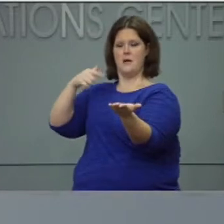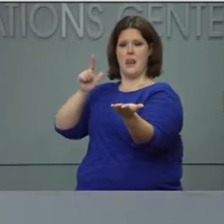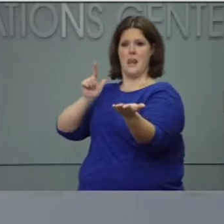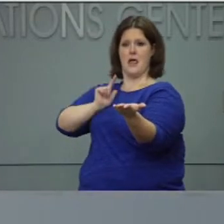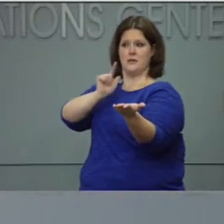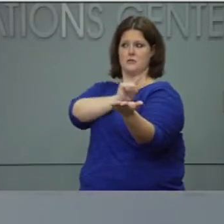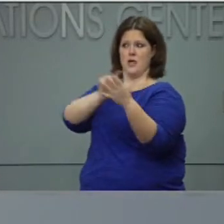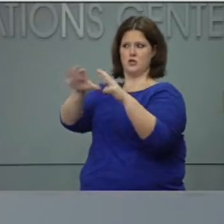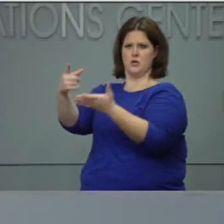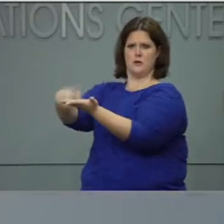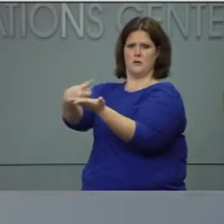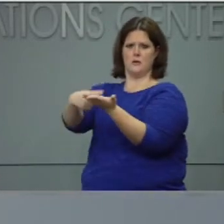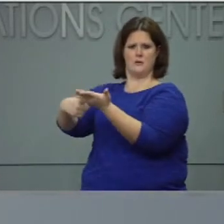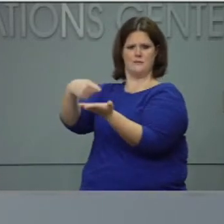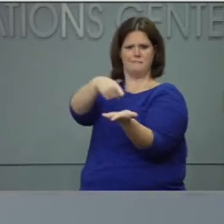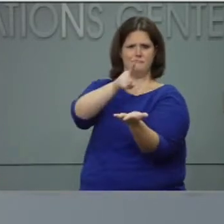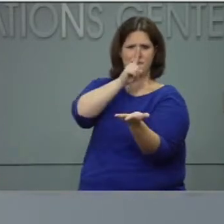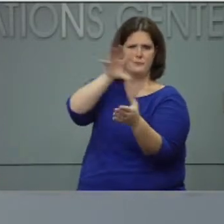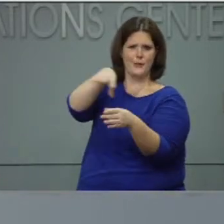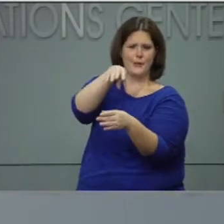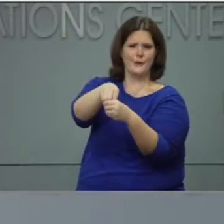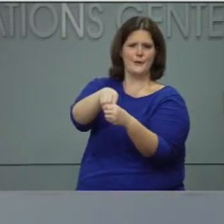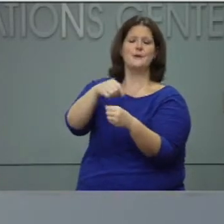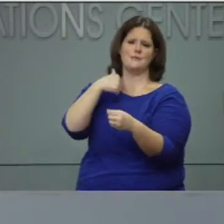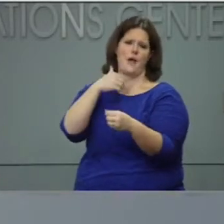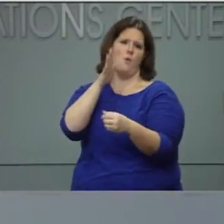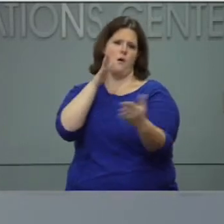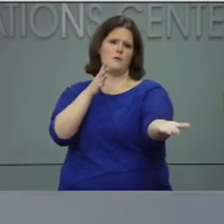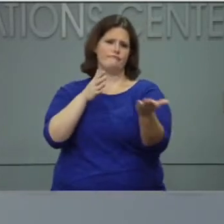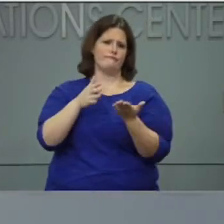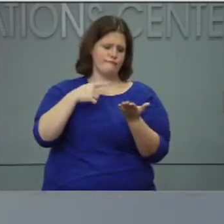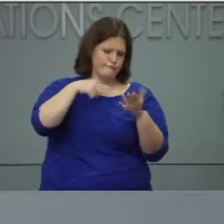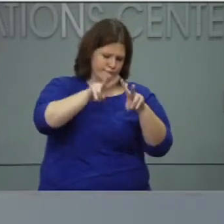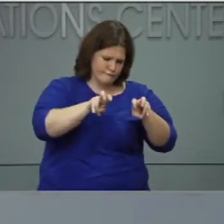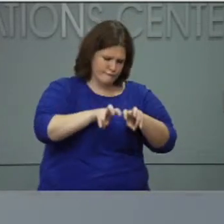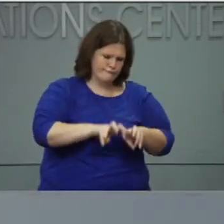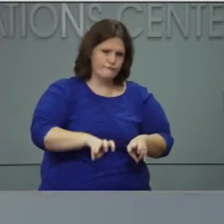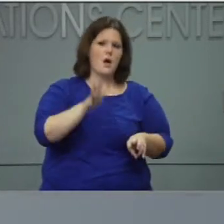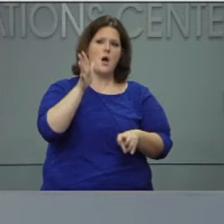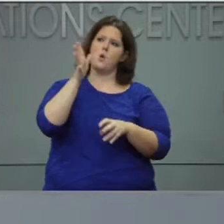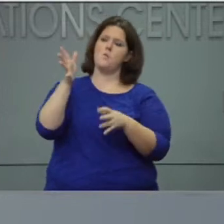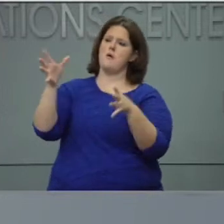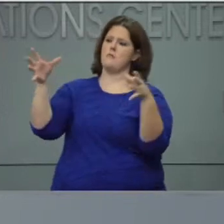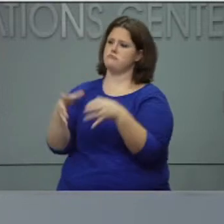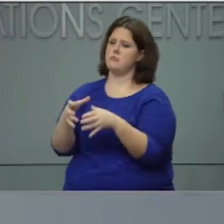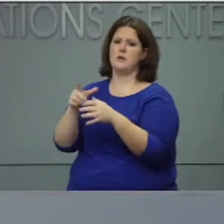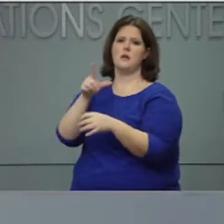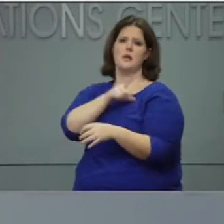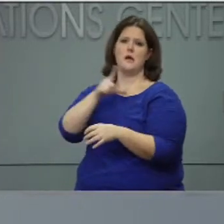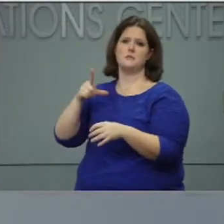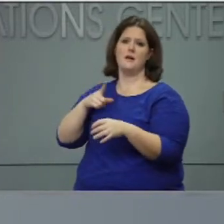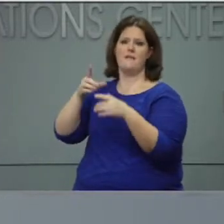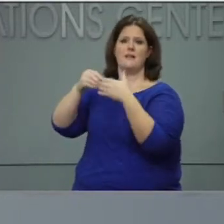been discussing. So I will review that legislation. I'm going to talk with legislative leaders. We need to tackle